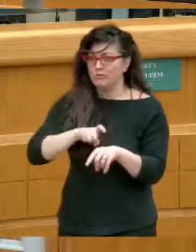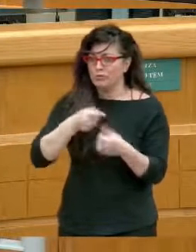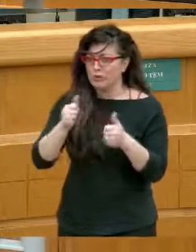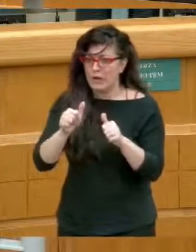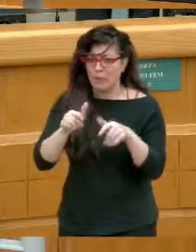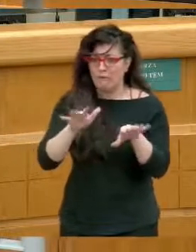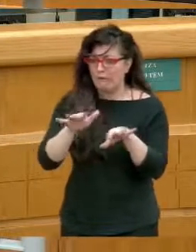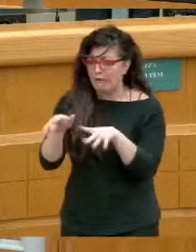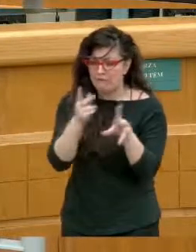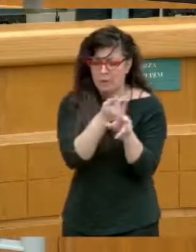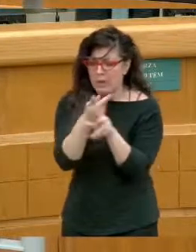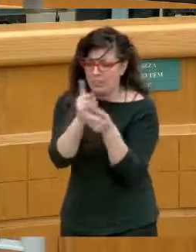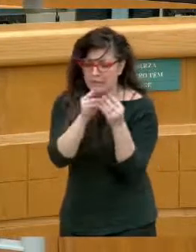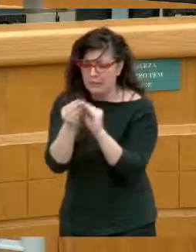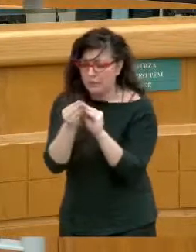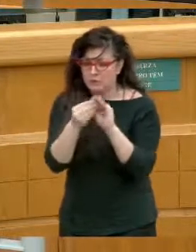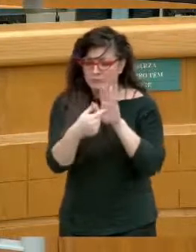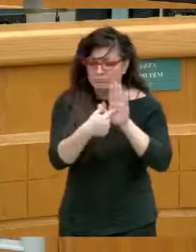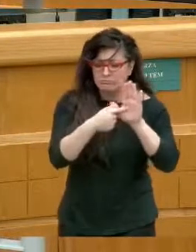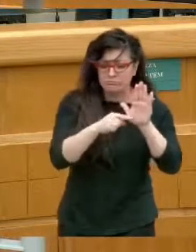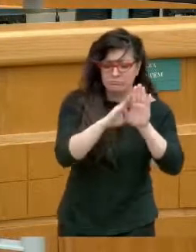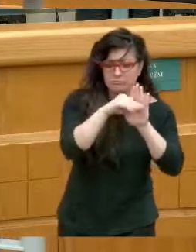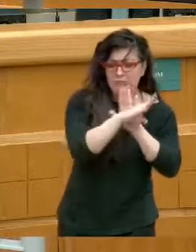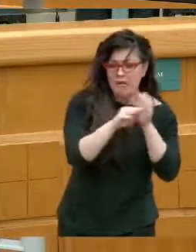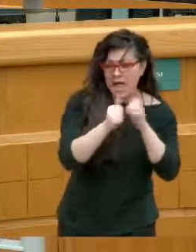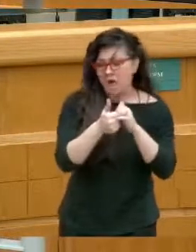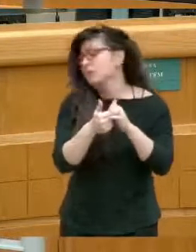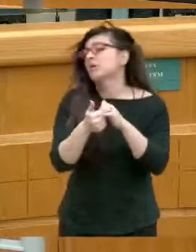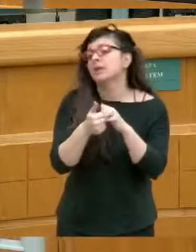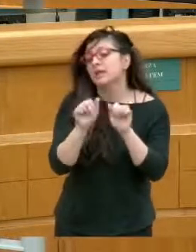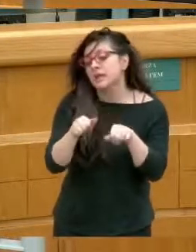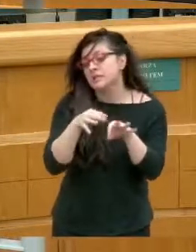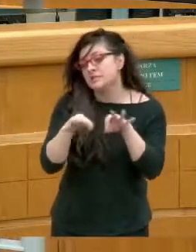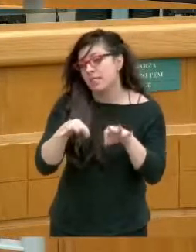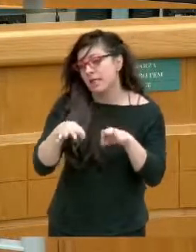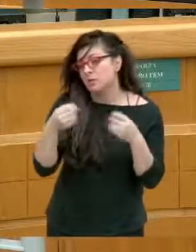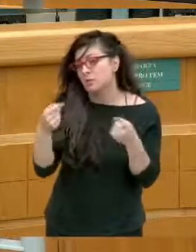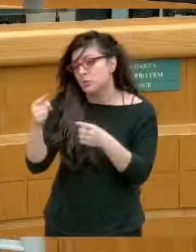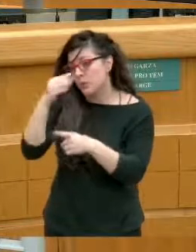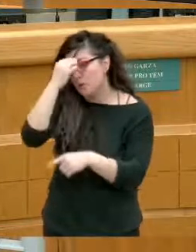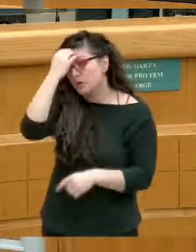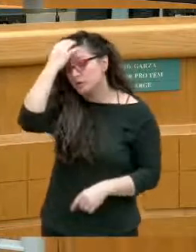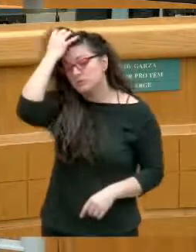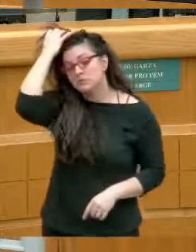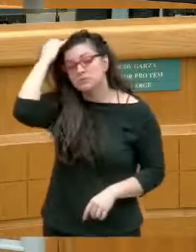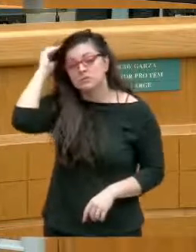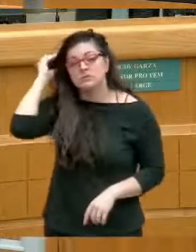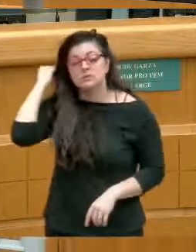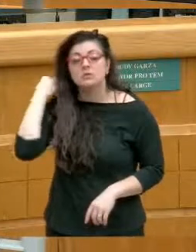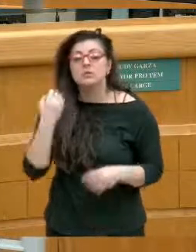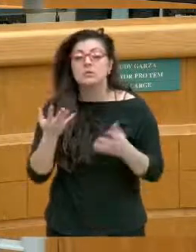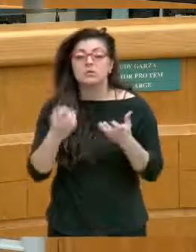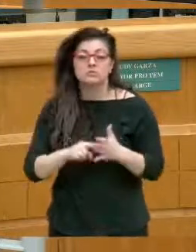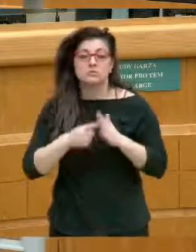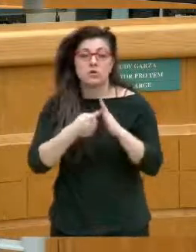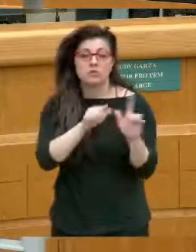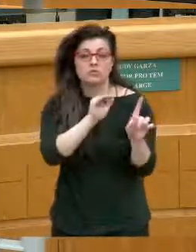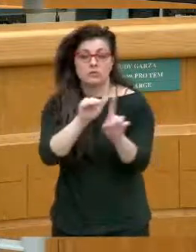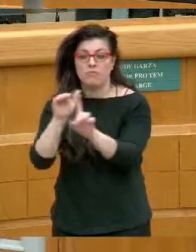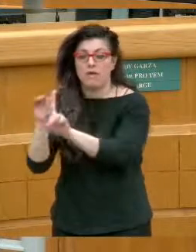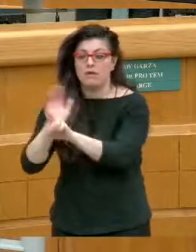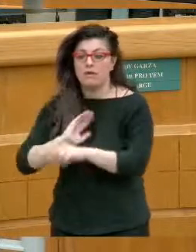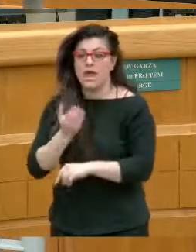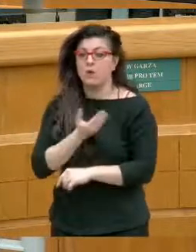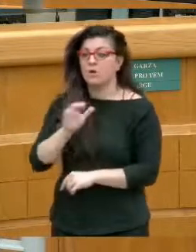what's happening to everybody and how to interpret it. So I want to begin by reminding everybody of the task